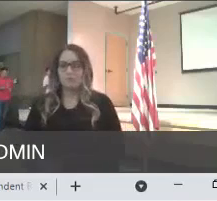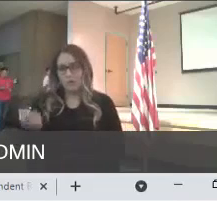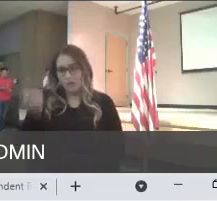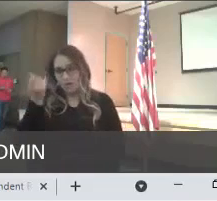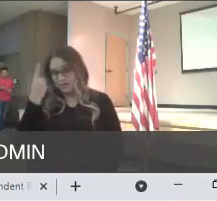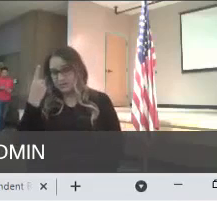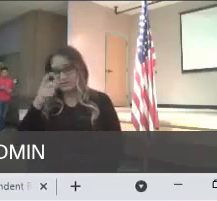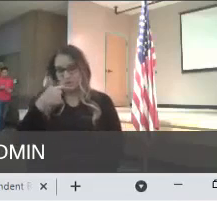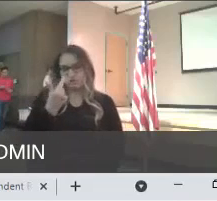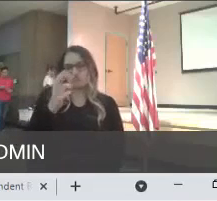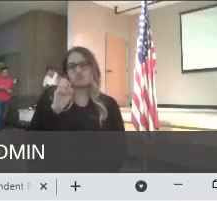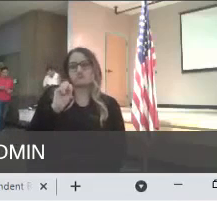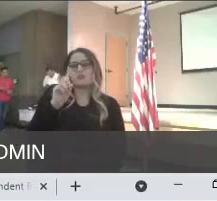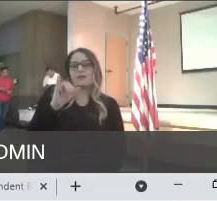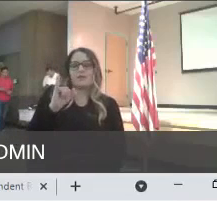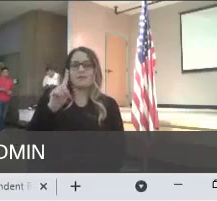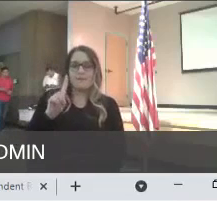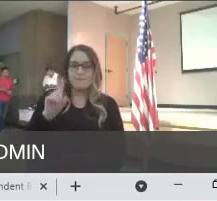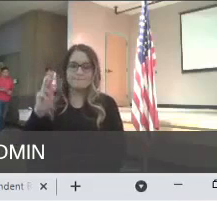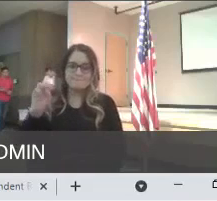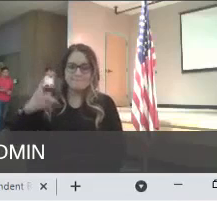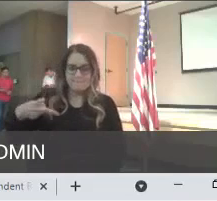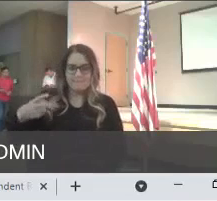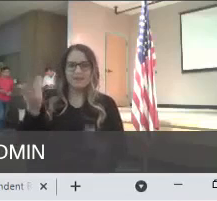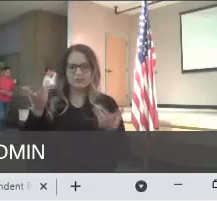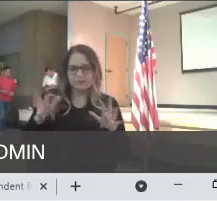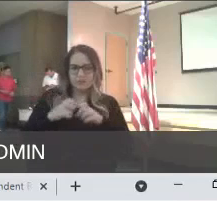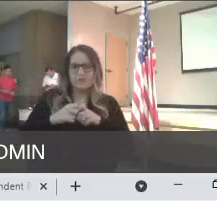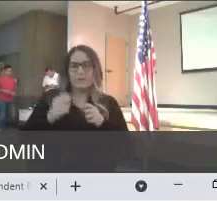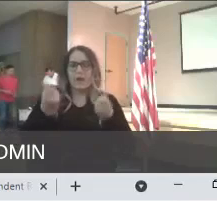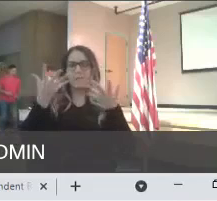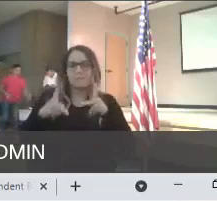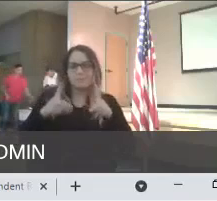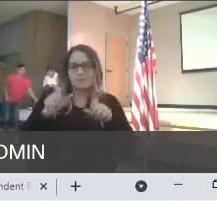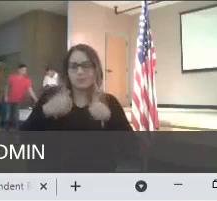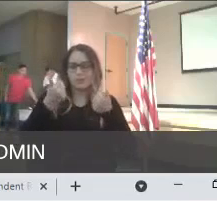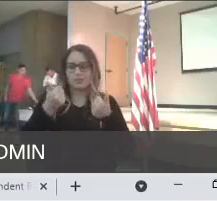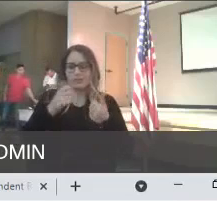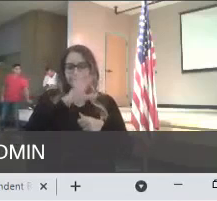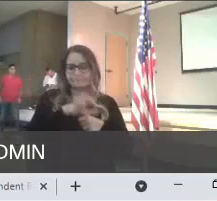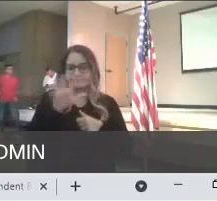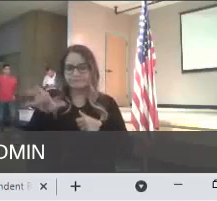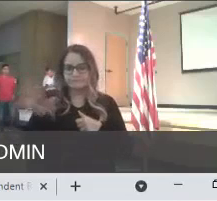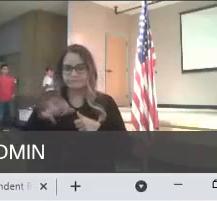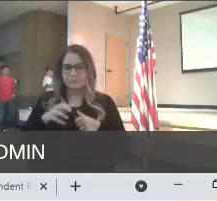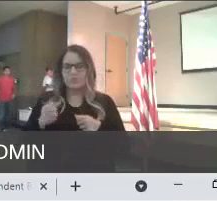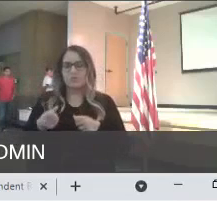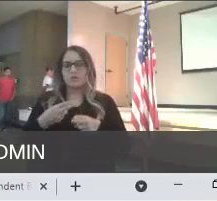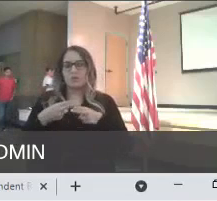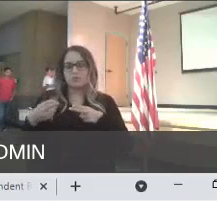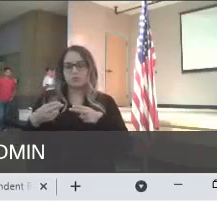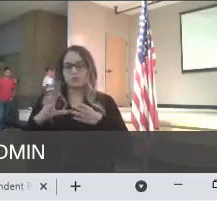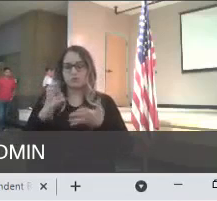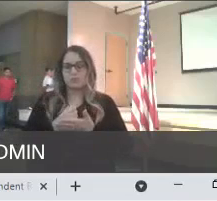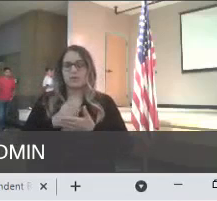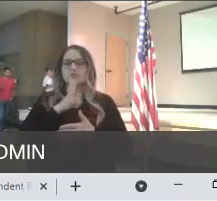is a grid map and it's done just purely off the population, just want to take a quick opportunity to talk about the